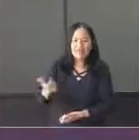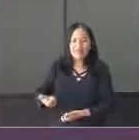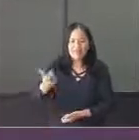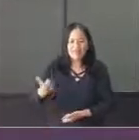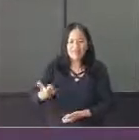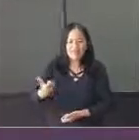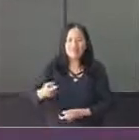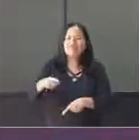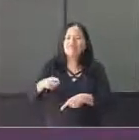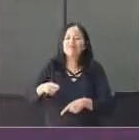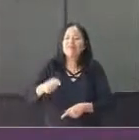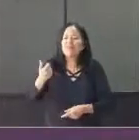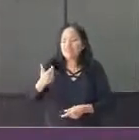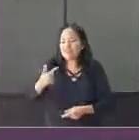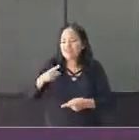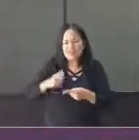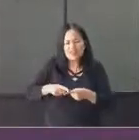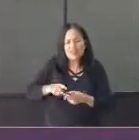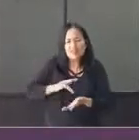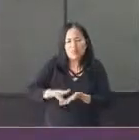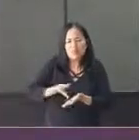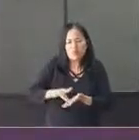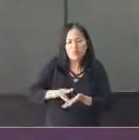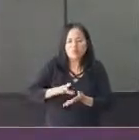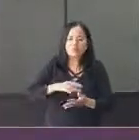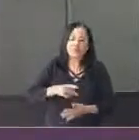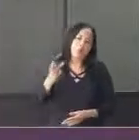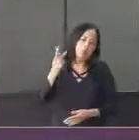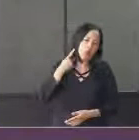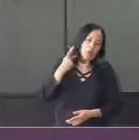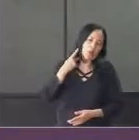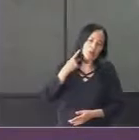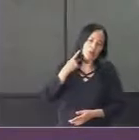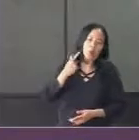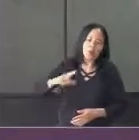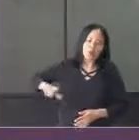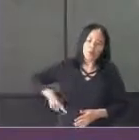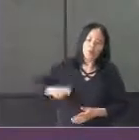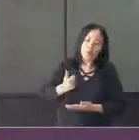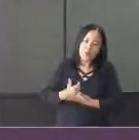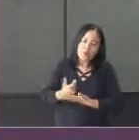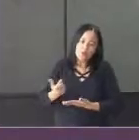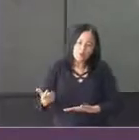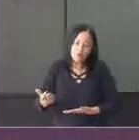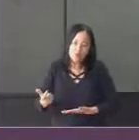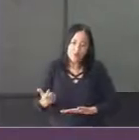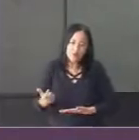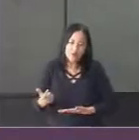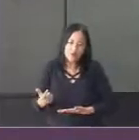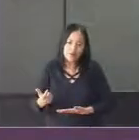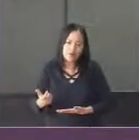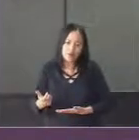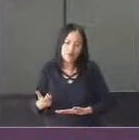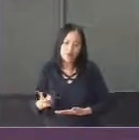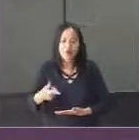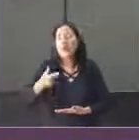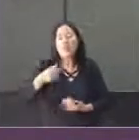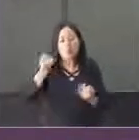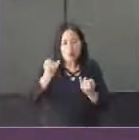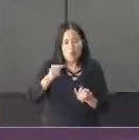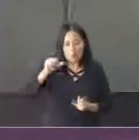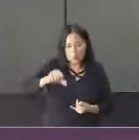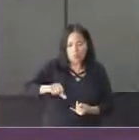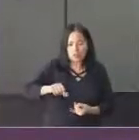you depend politically. That's why we are also now, in these last few years, trying to